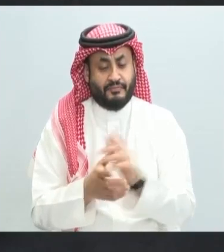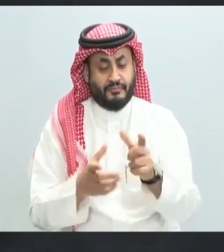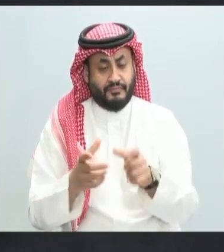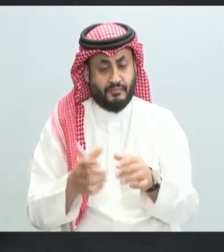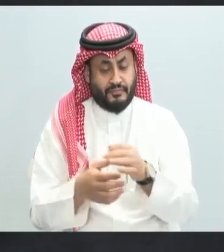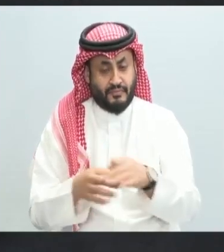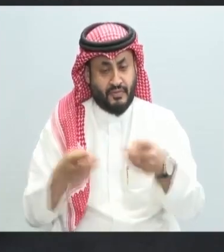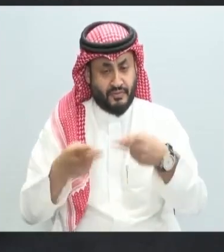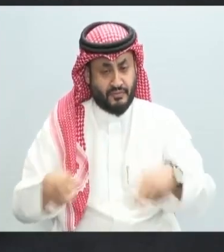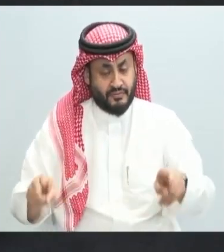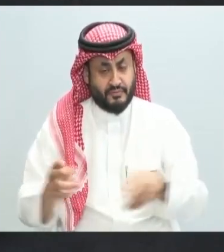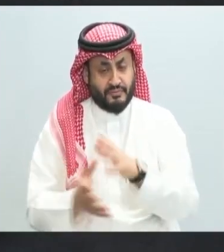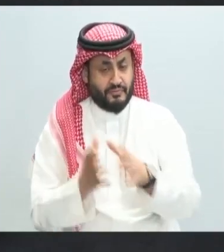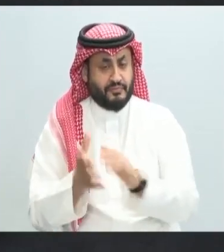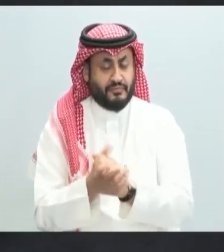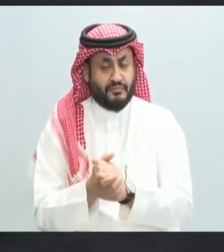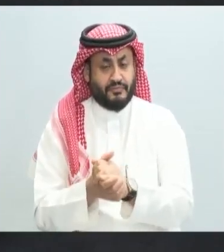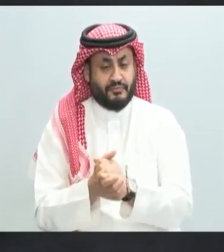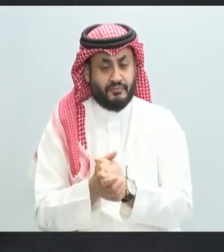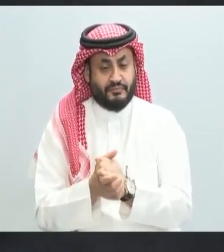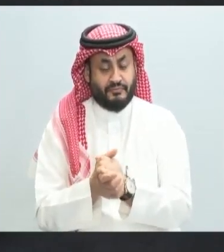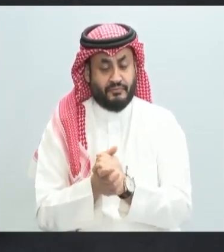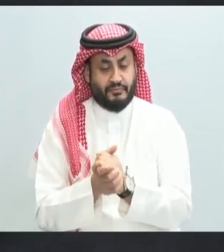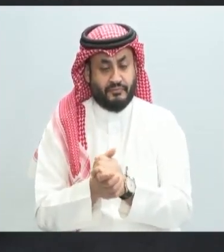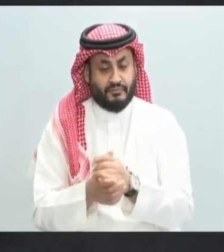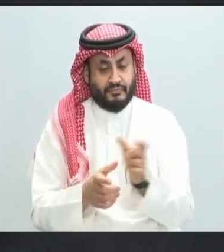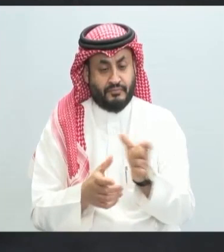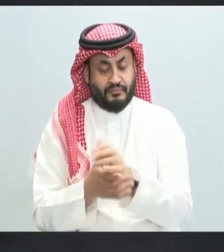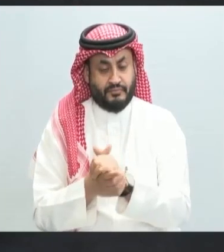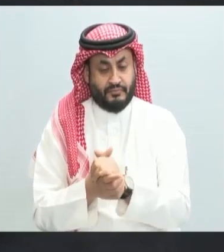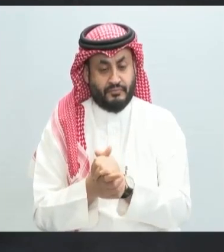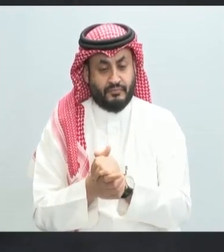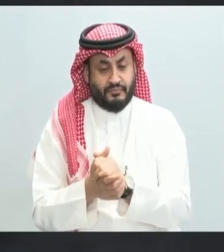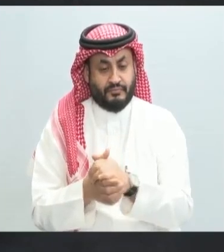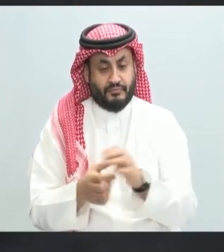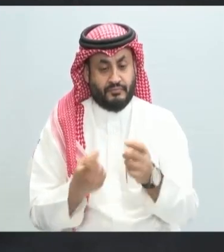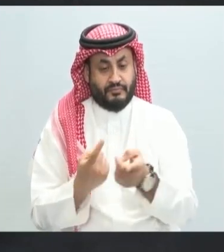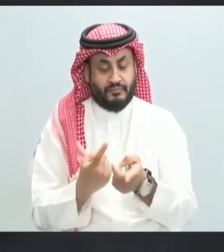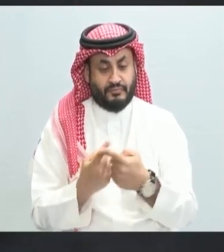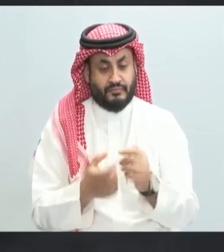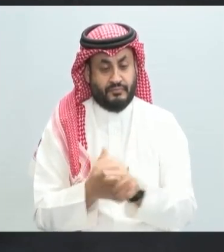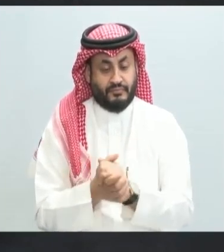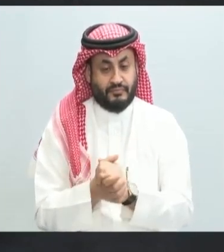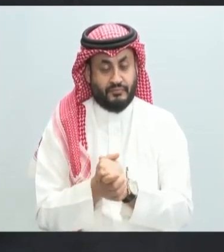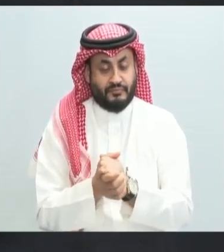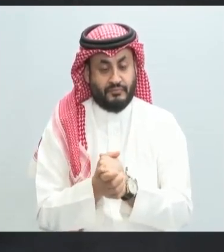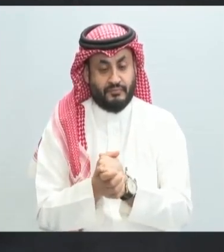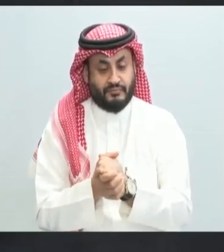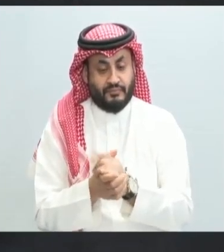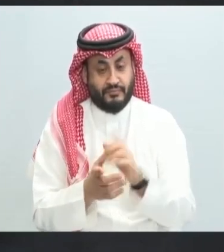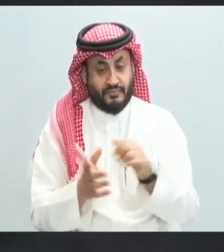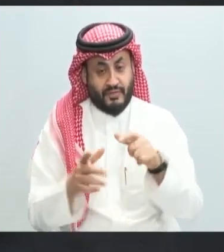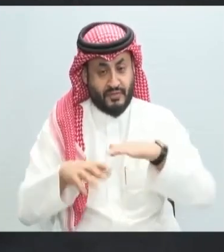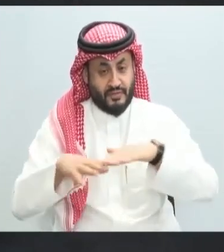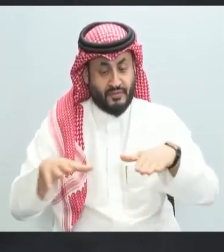a chant about this, about these things. For example, at the desk on your home,